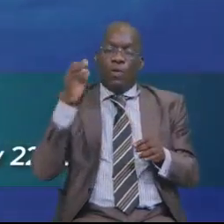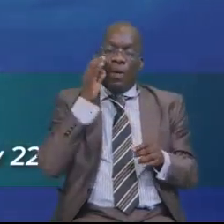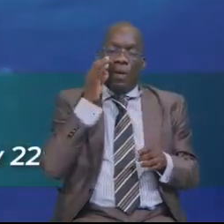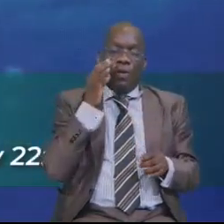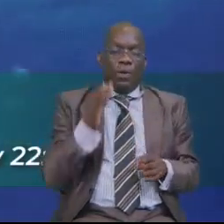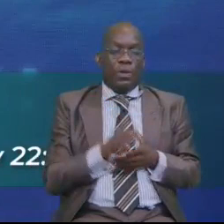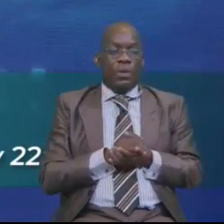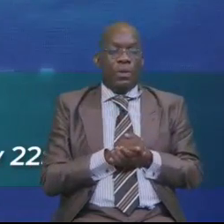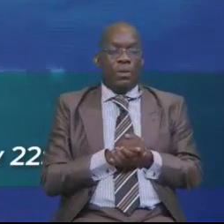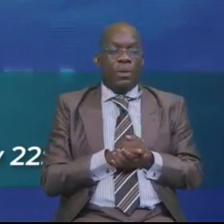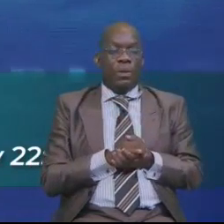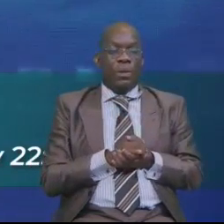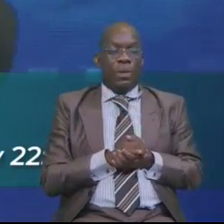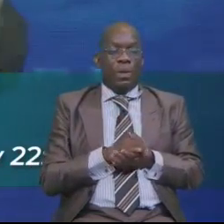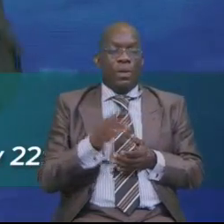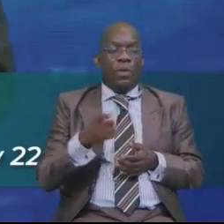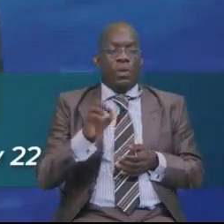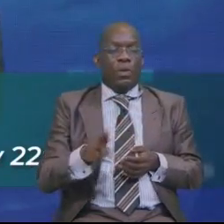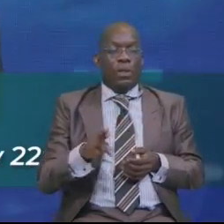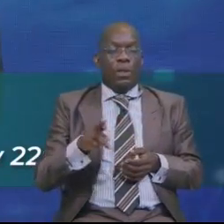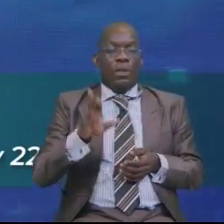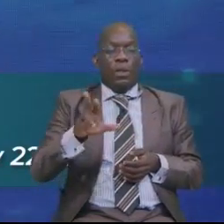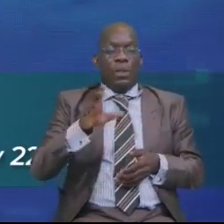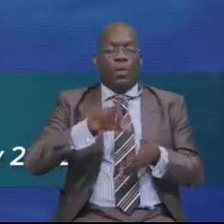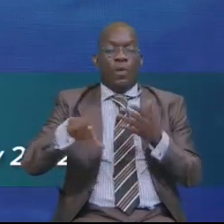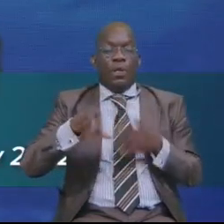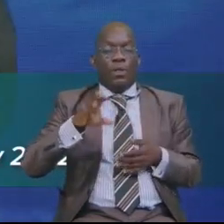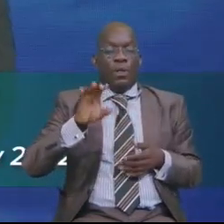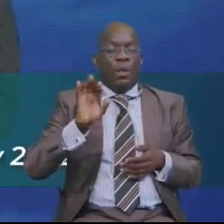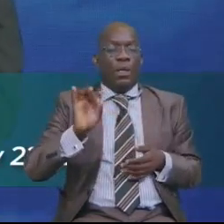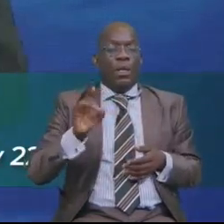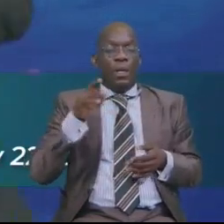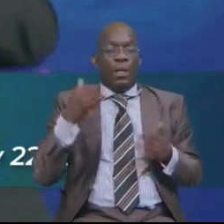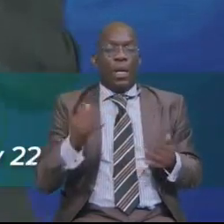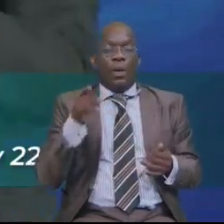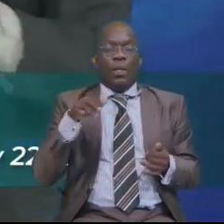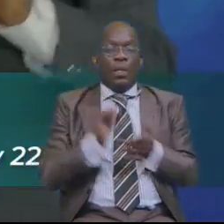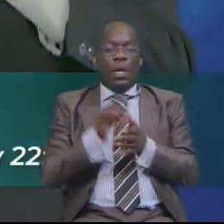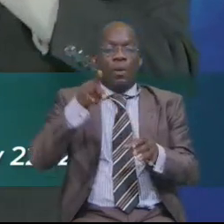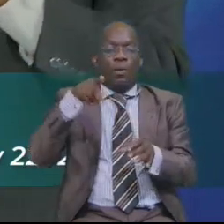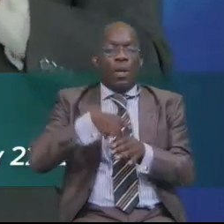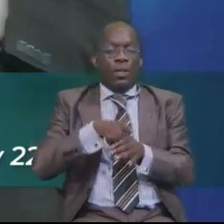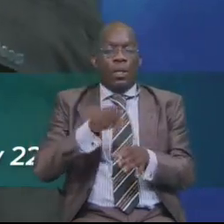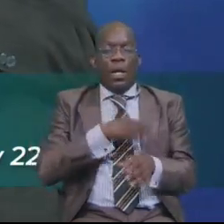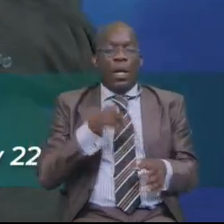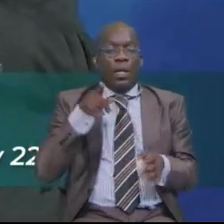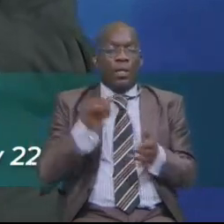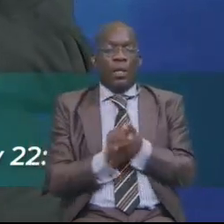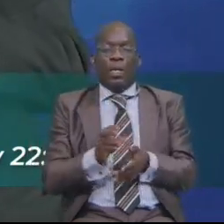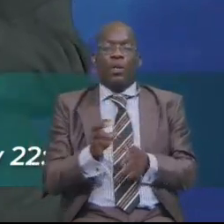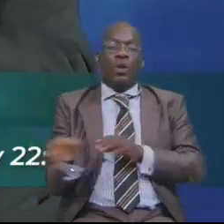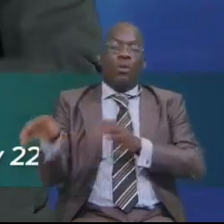now he that planteth and he that watereth are one. And every man